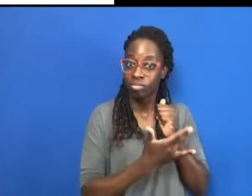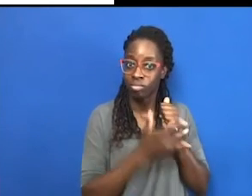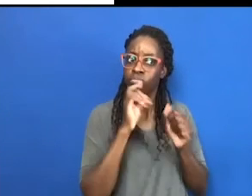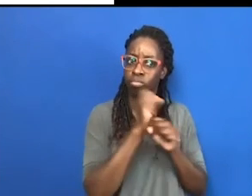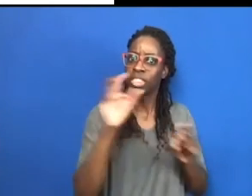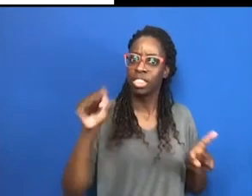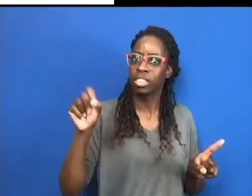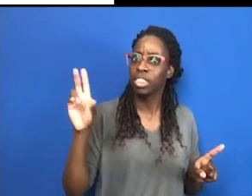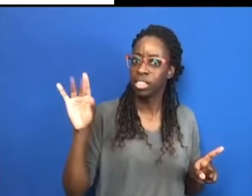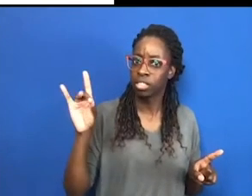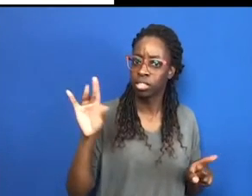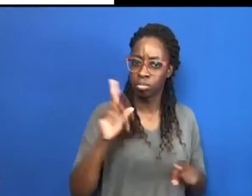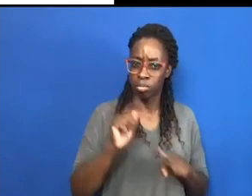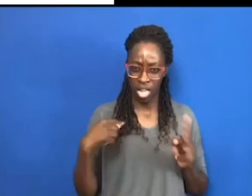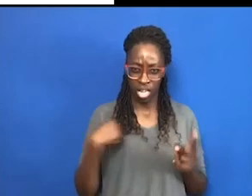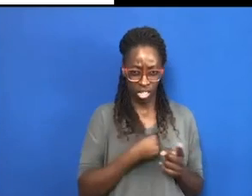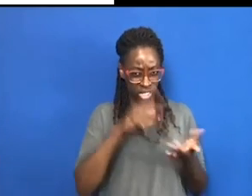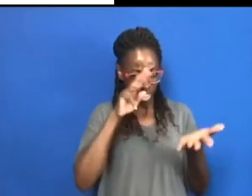as technology.